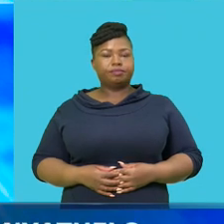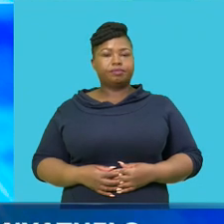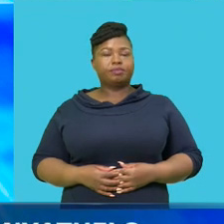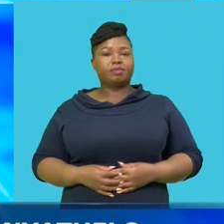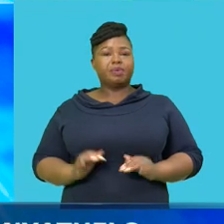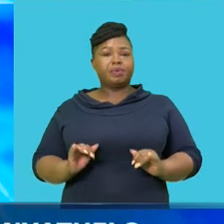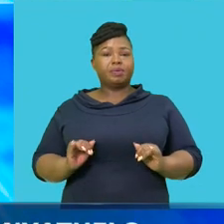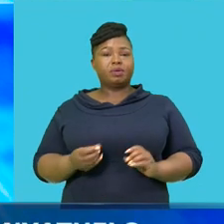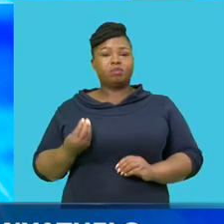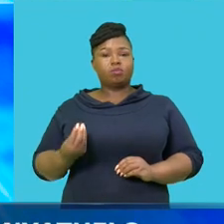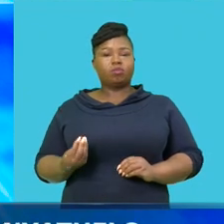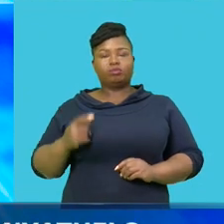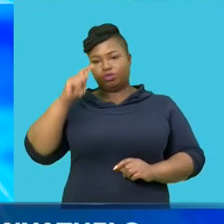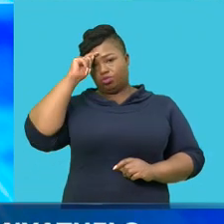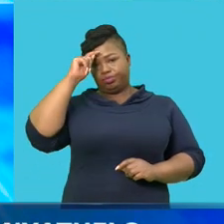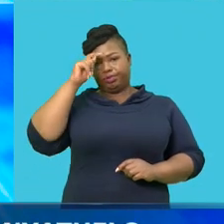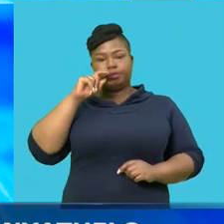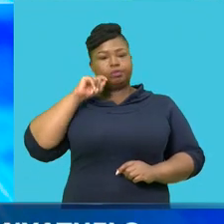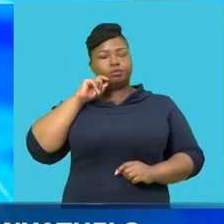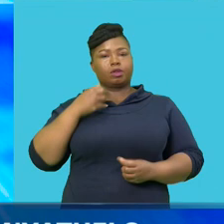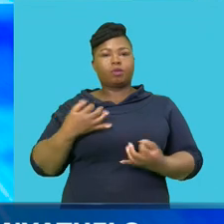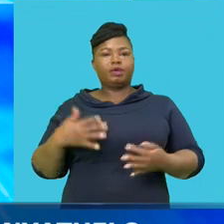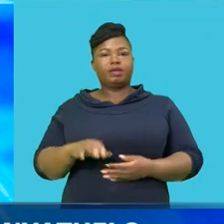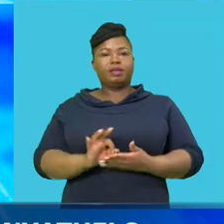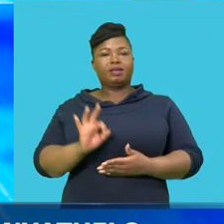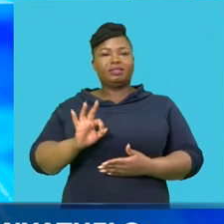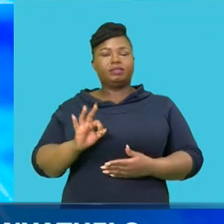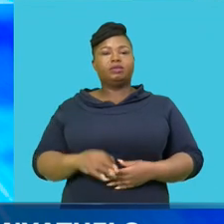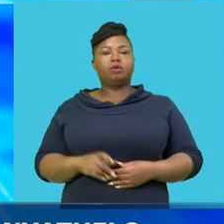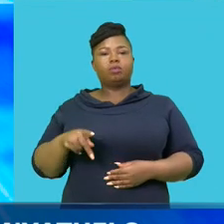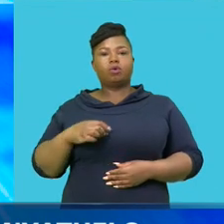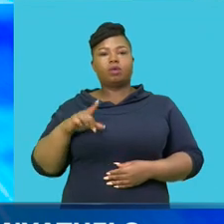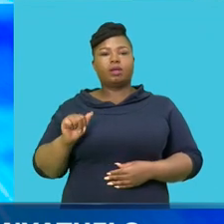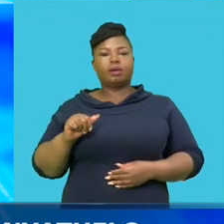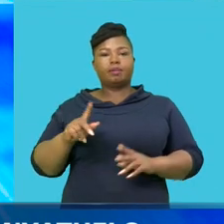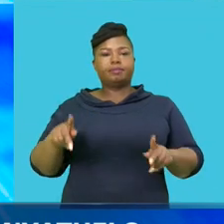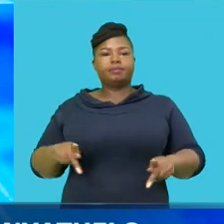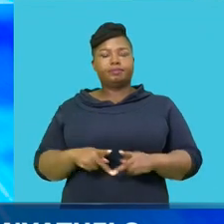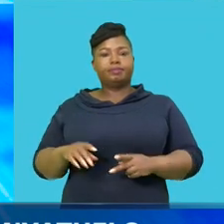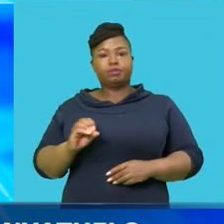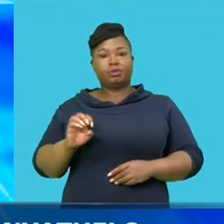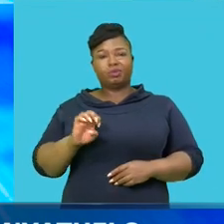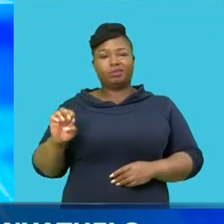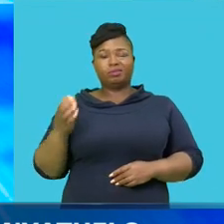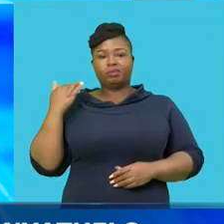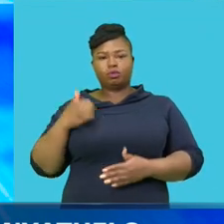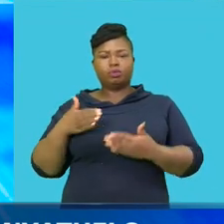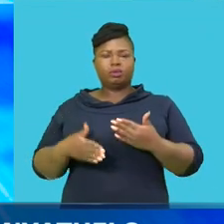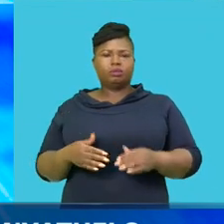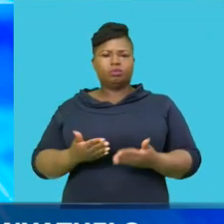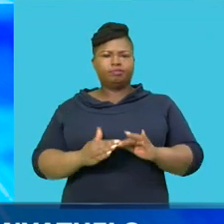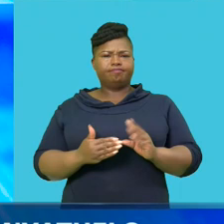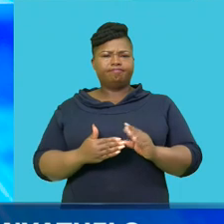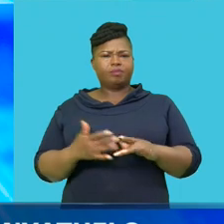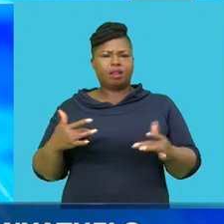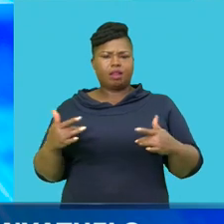Isiganeko sokutshona kwenkwenkwe eneminyaka elishumi elinesithandathu ubudala kwidamu lasePolar Park eOrlando East ngempelaveki sishiye uluntu lothukile